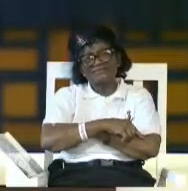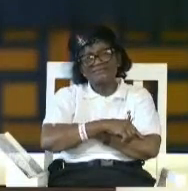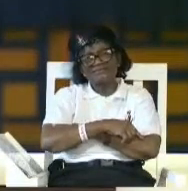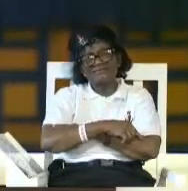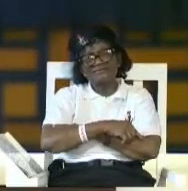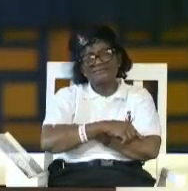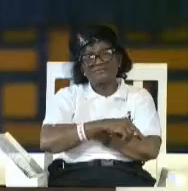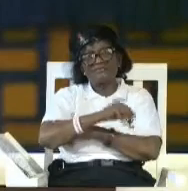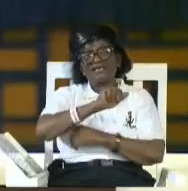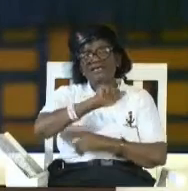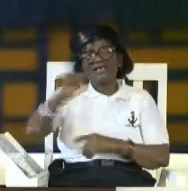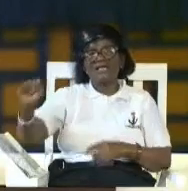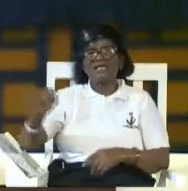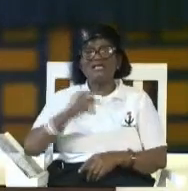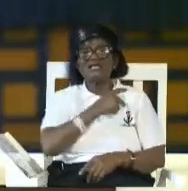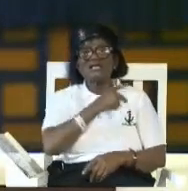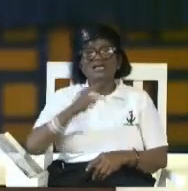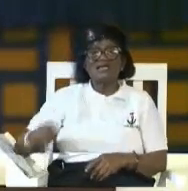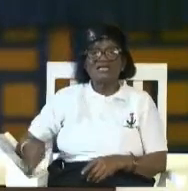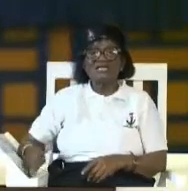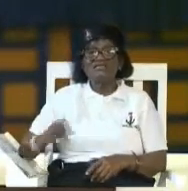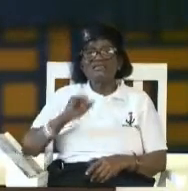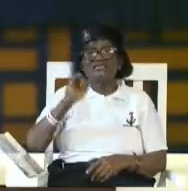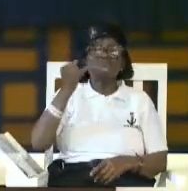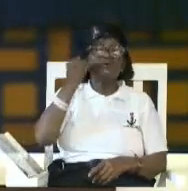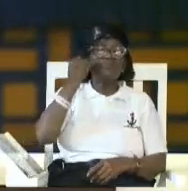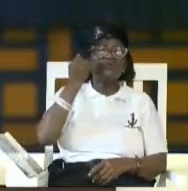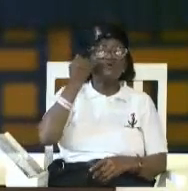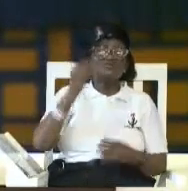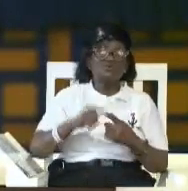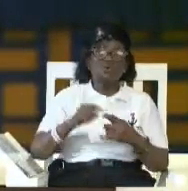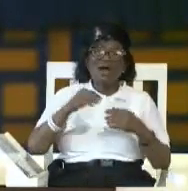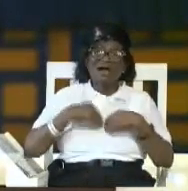a king is supposed to have many wives.